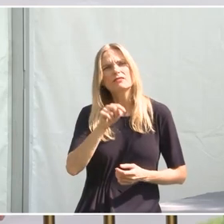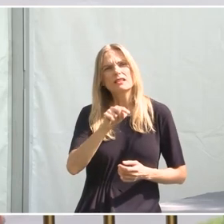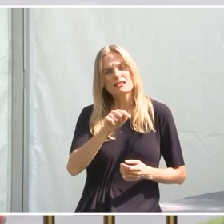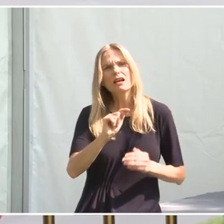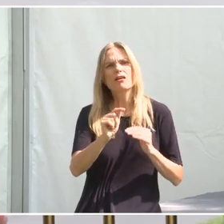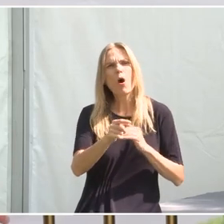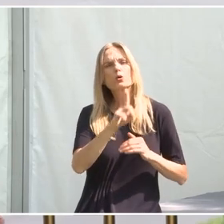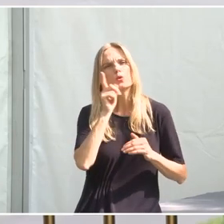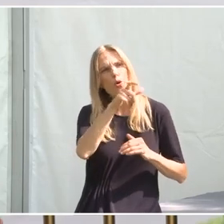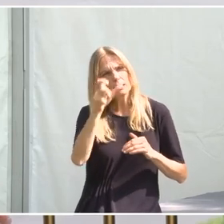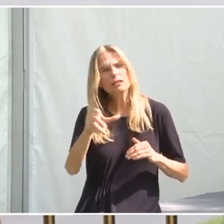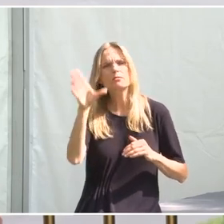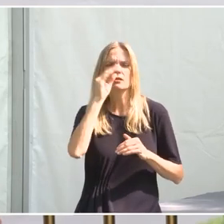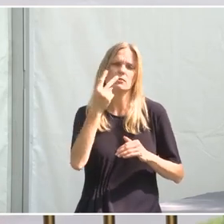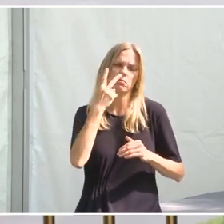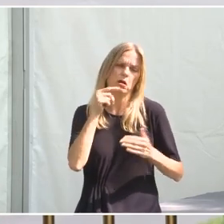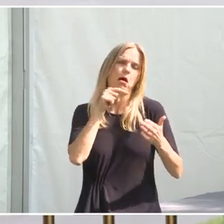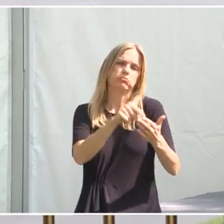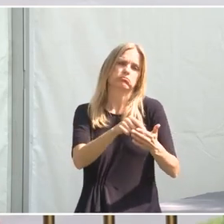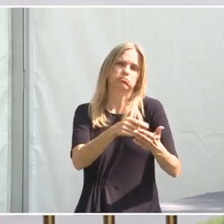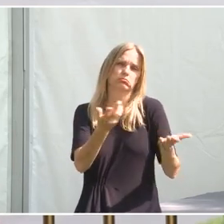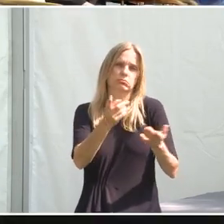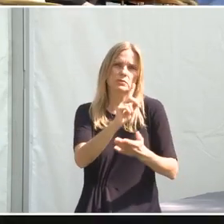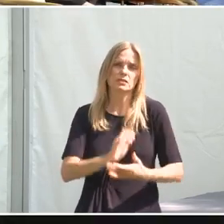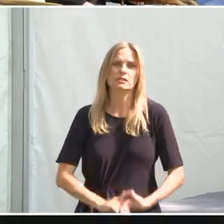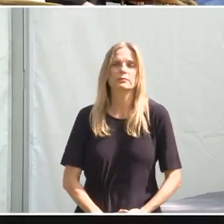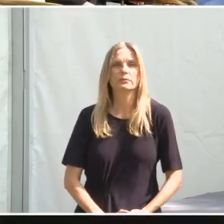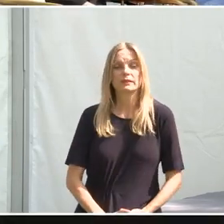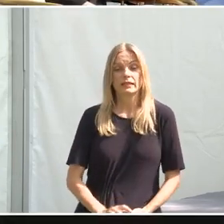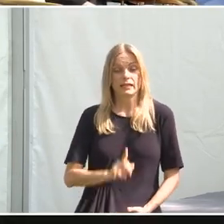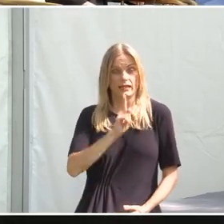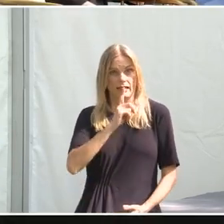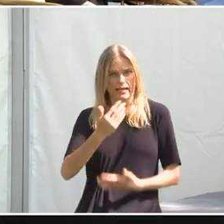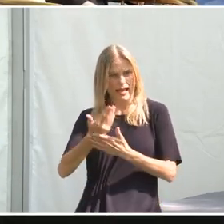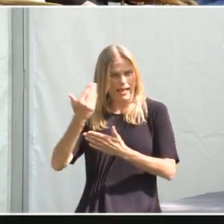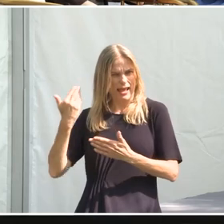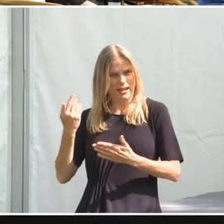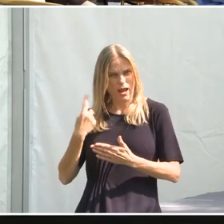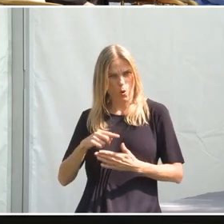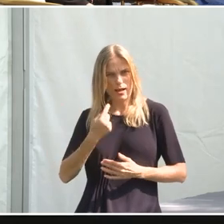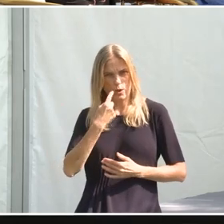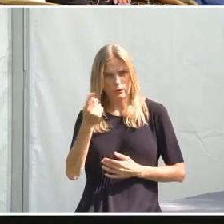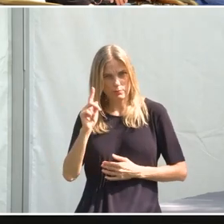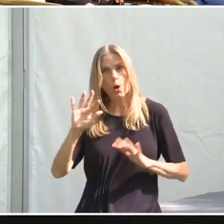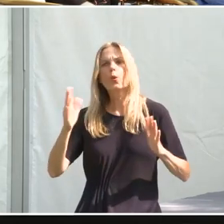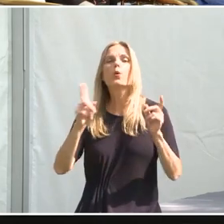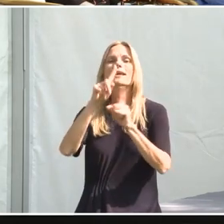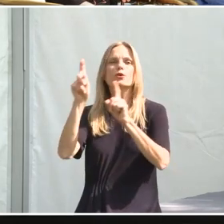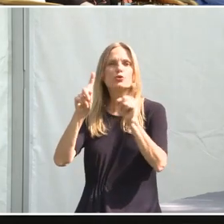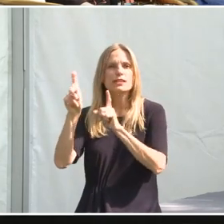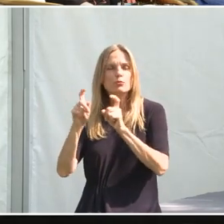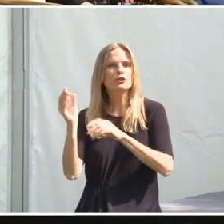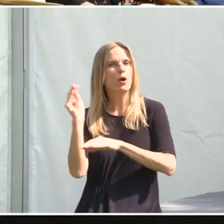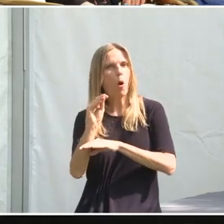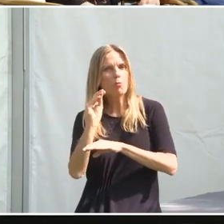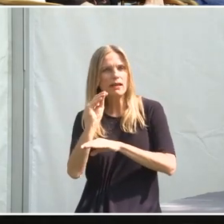purpose doing that. Let me just reiterate my earlier point that if there are questions,